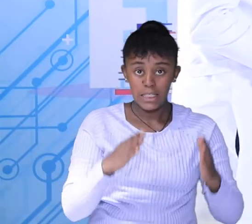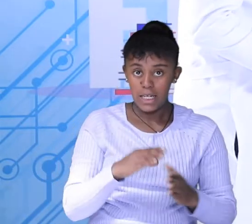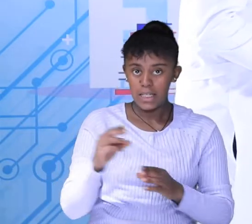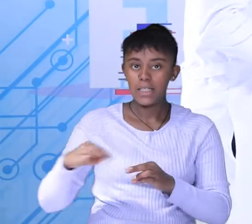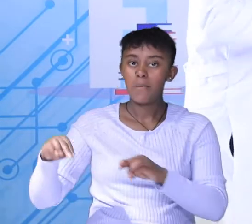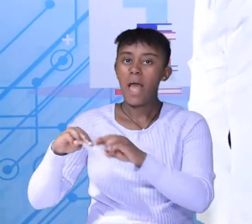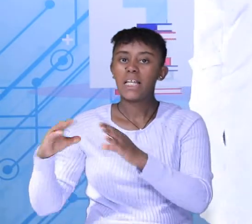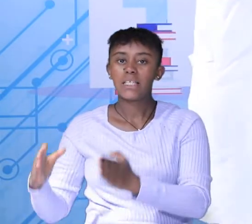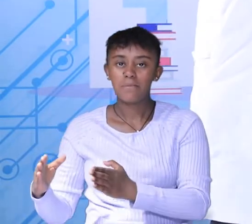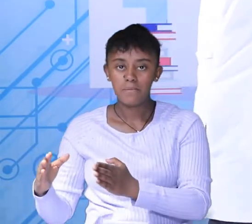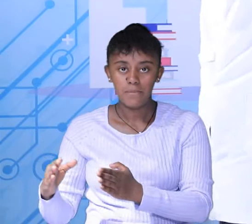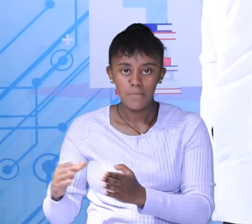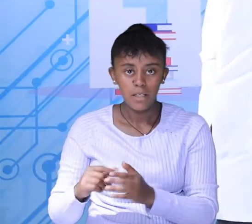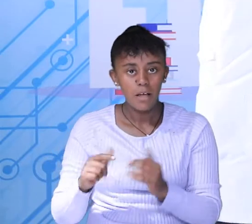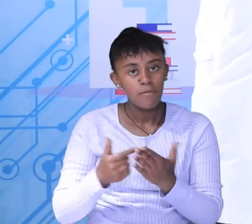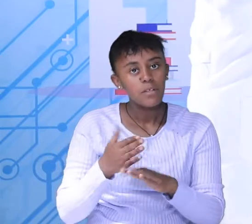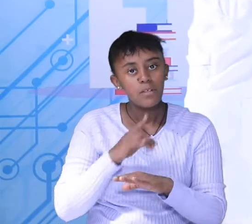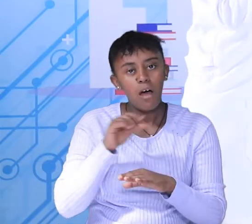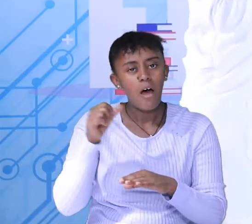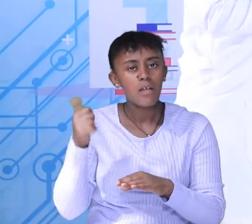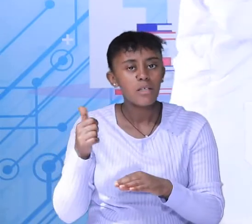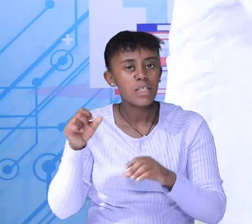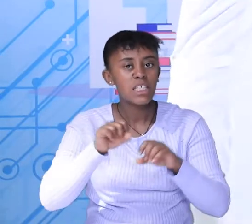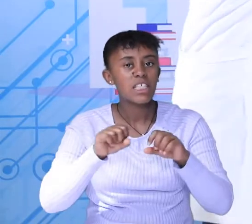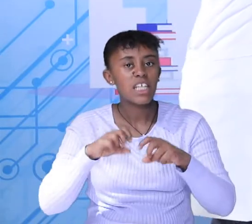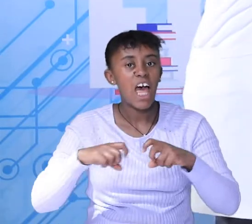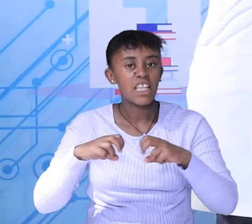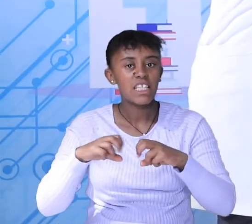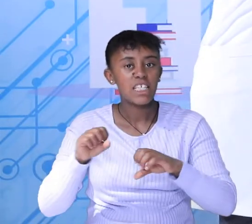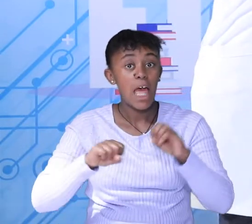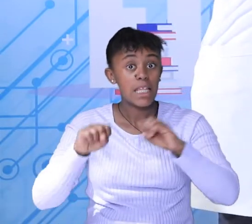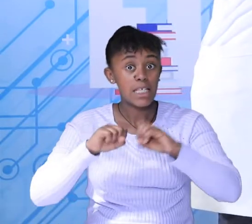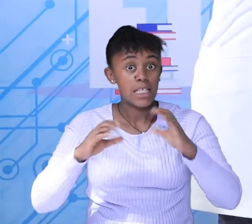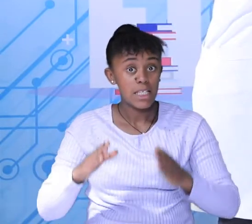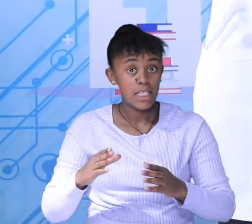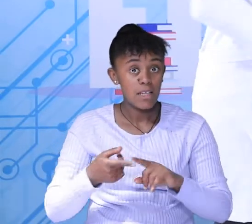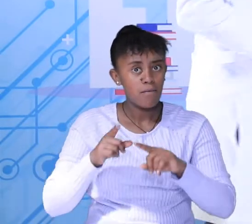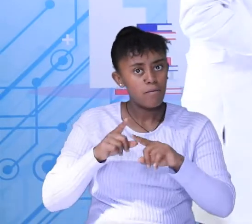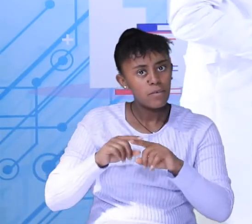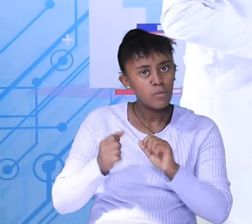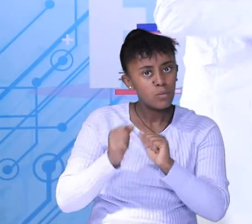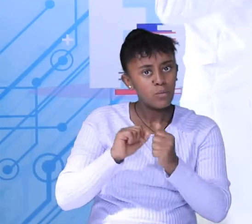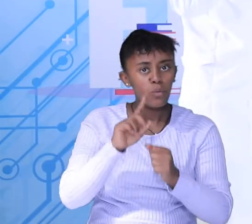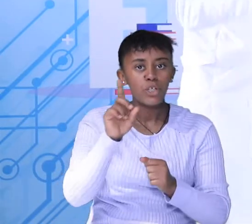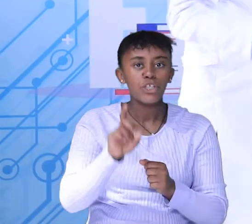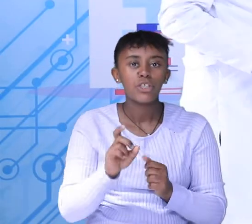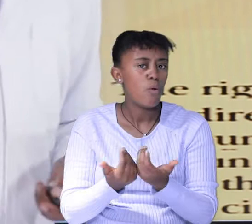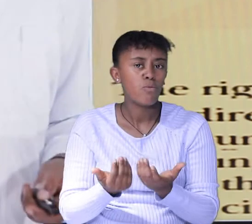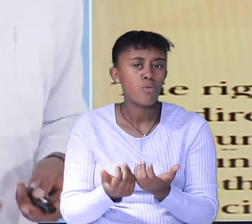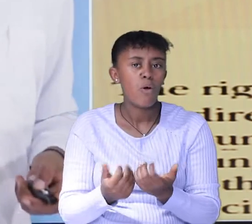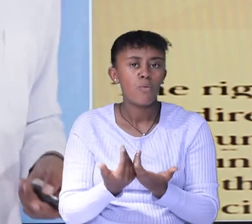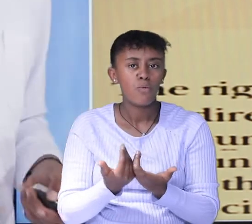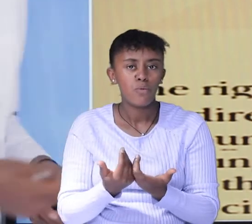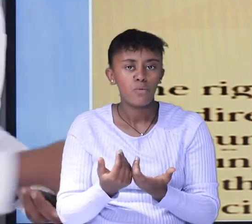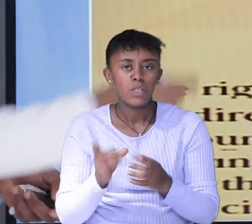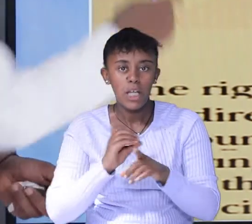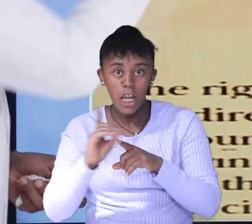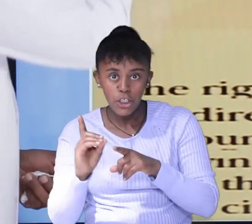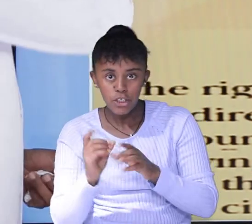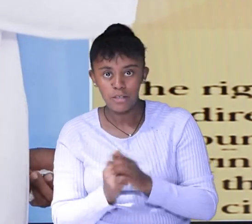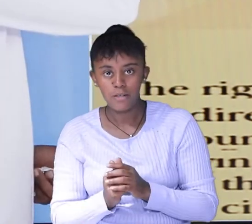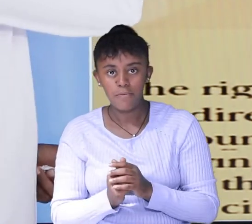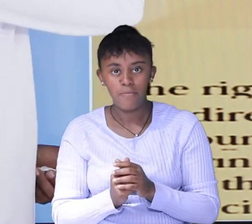using right-hand rule, it's possible to determine the magnetic force exerted on this segment. The magnetic field is acting to